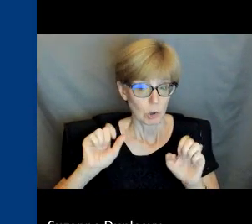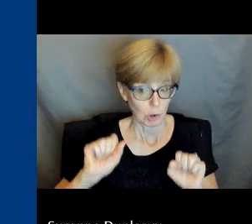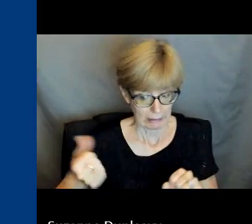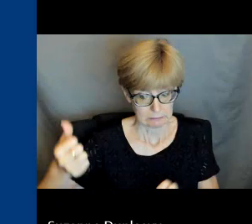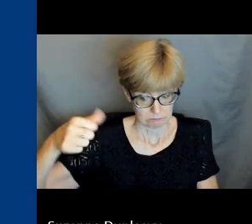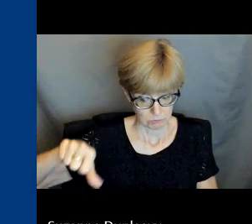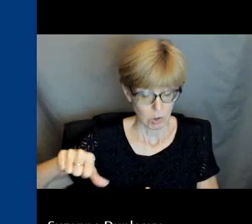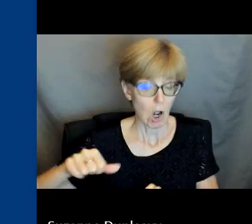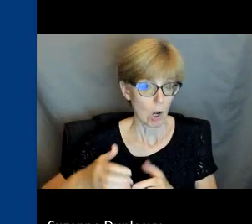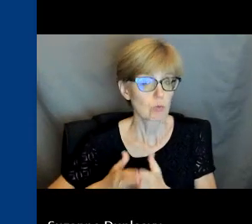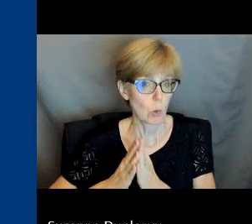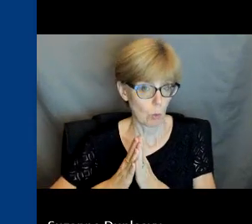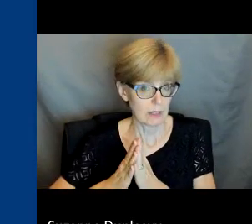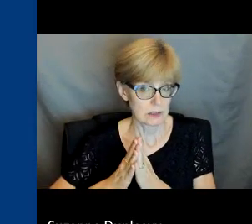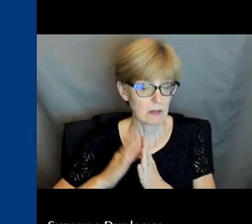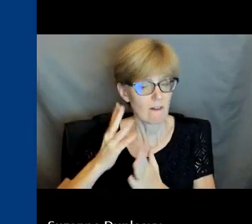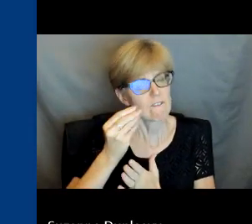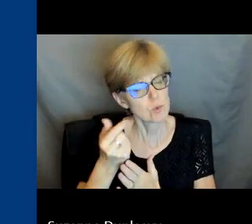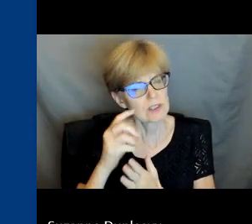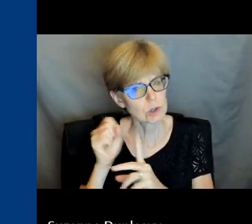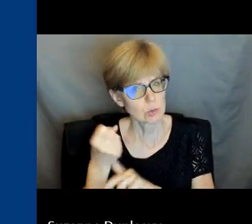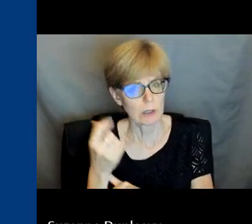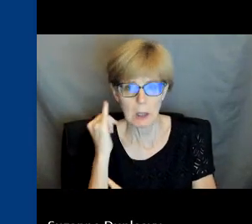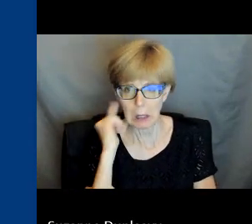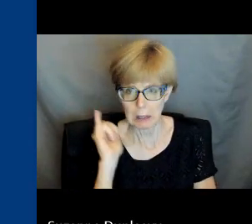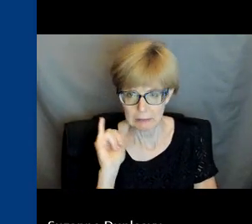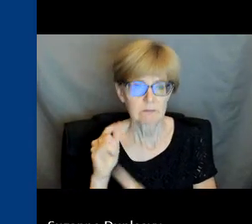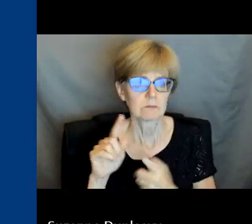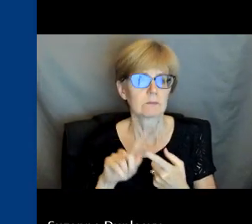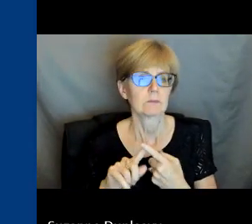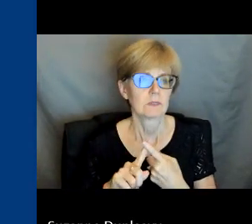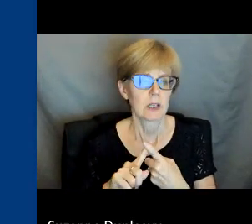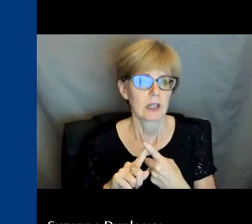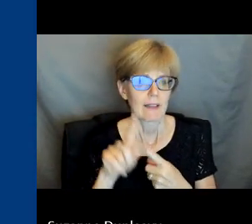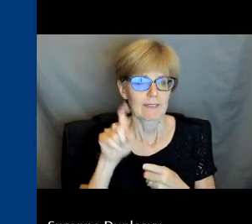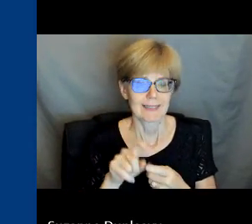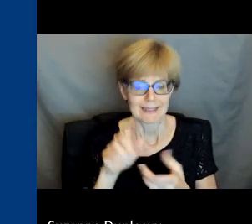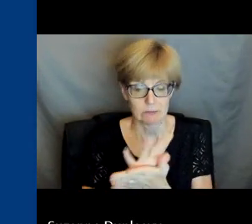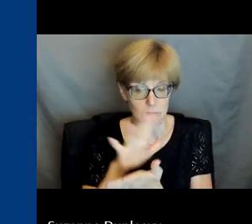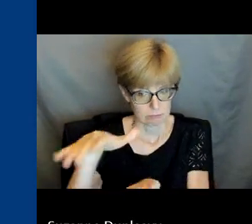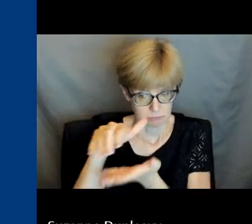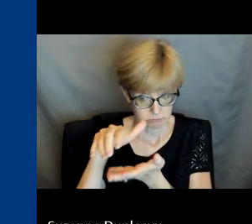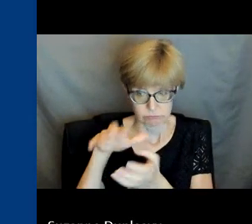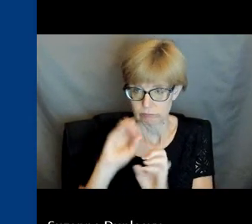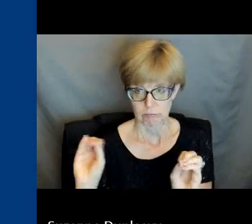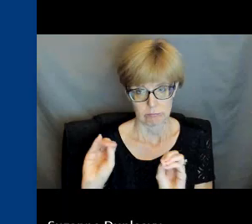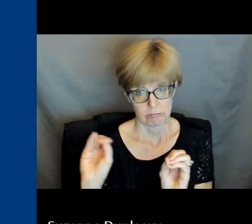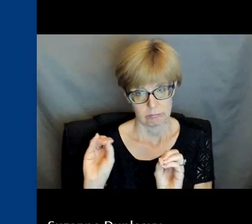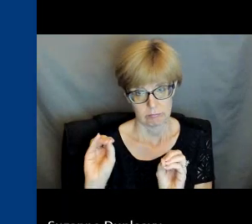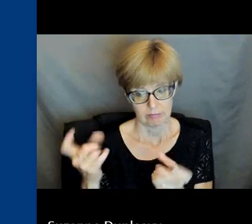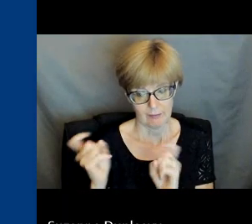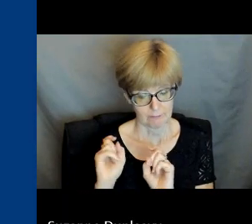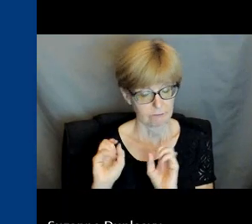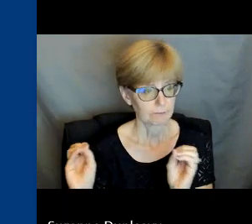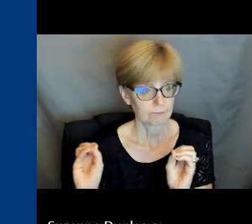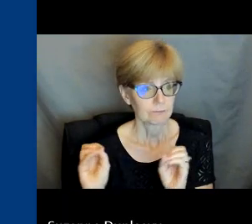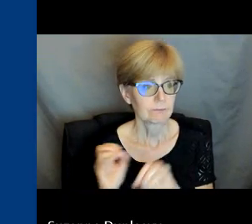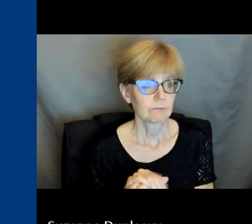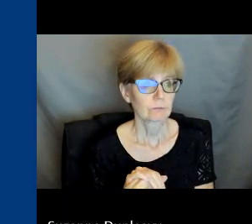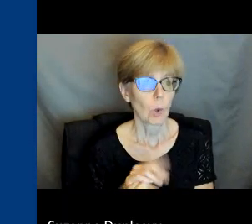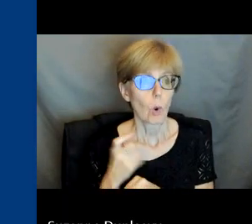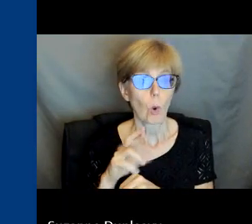a few situations, such as if the needed documentation isn't provided. If that specific request would